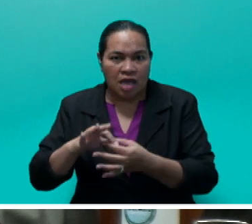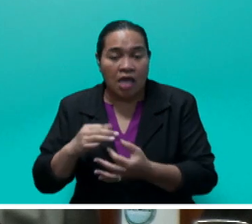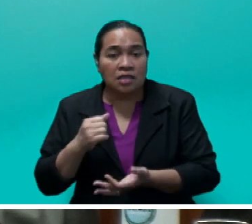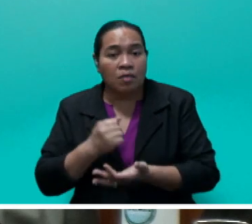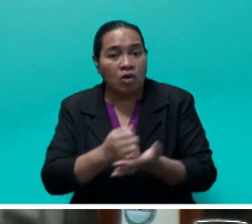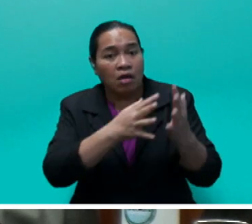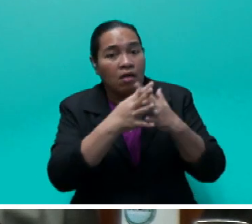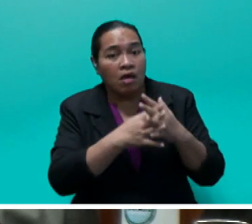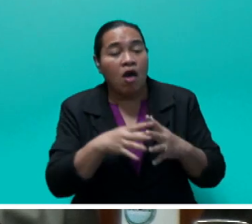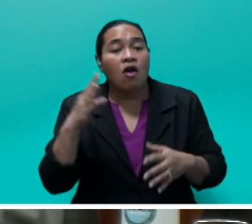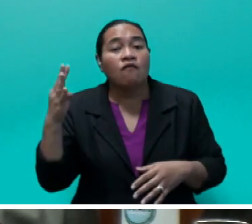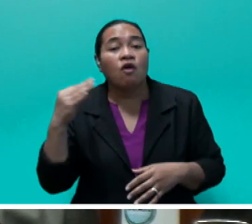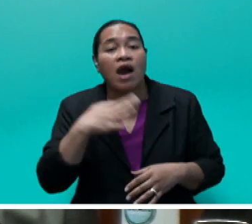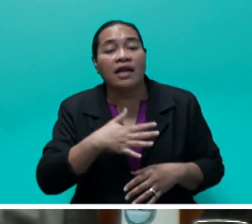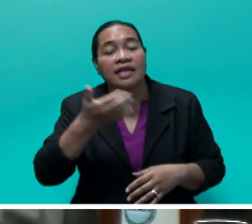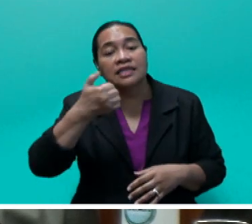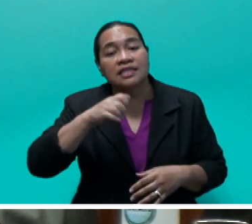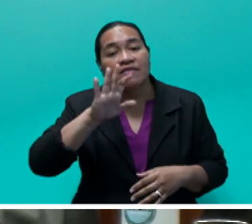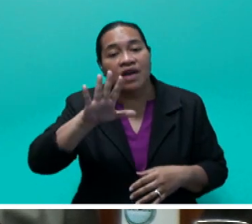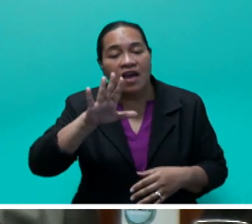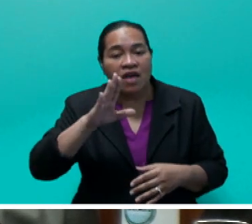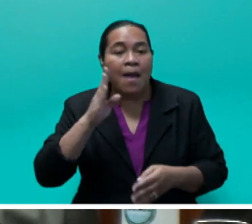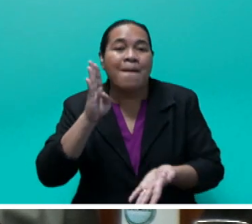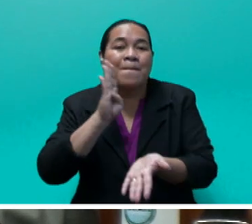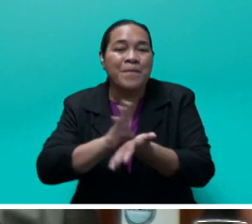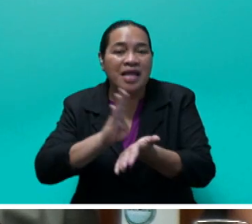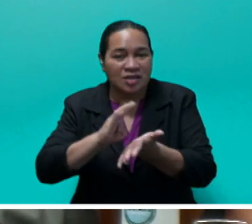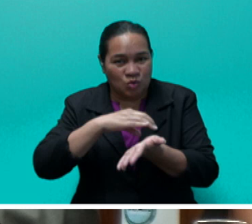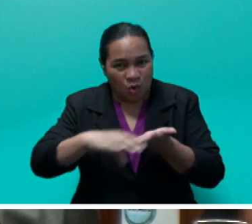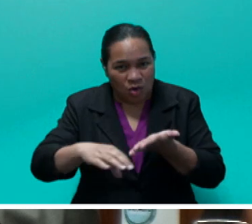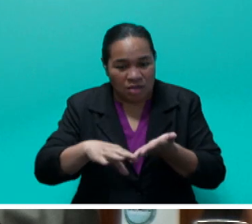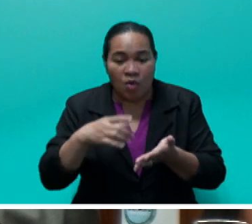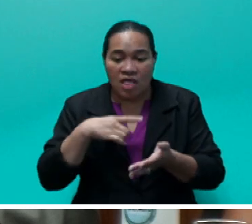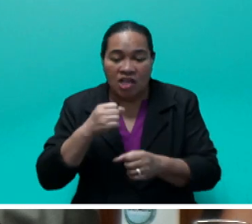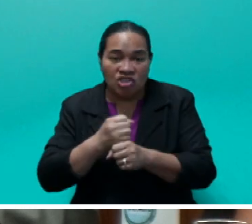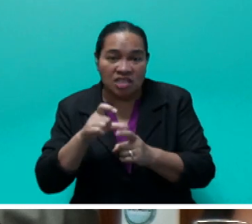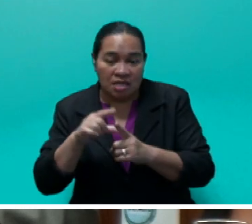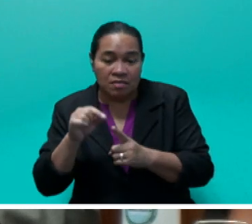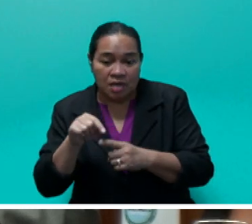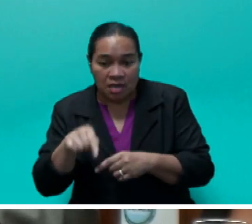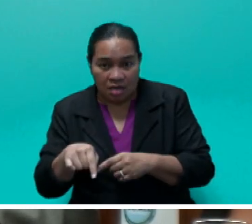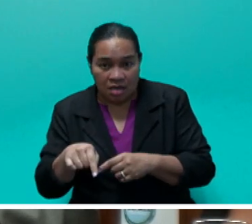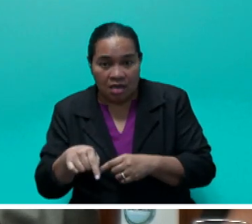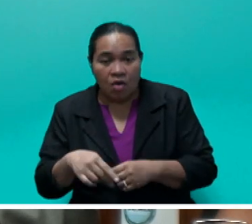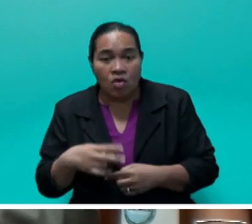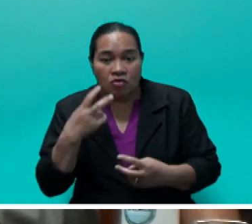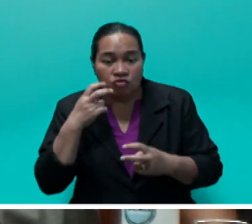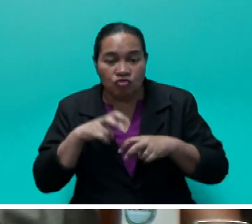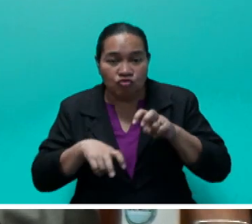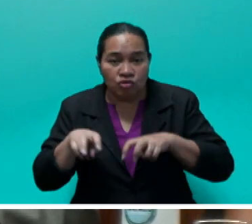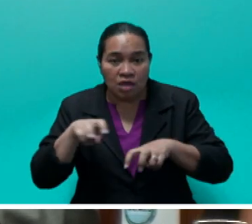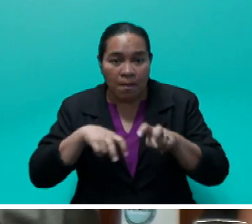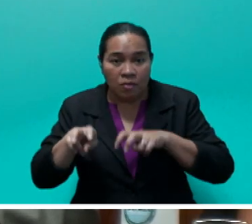dollars 465 billion of GDP, with foreign tourism for Fiji, with foreign tourism